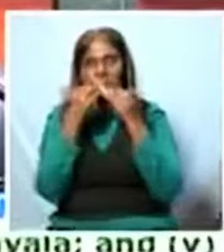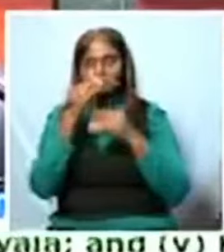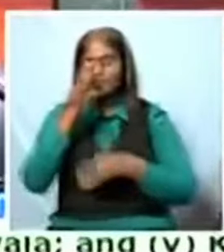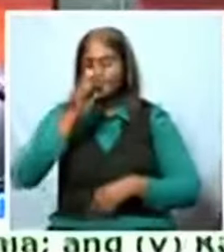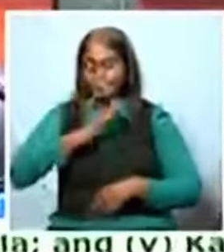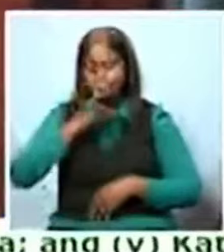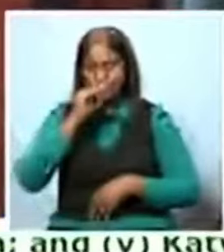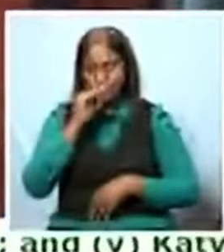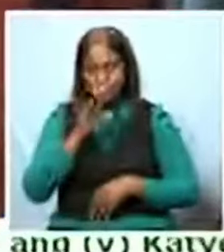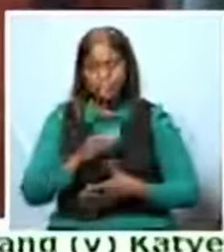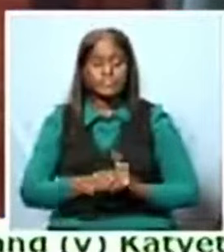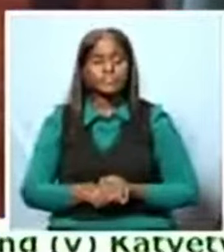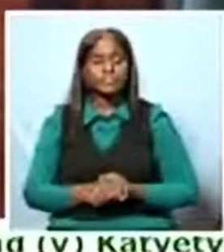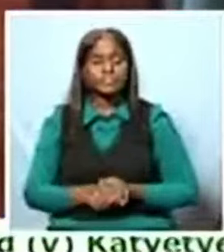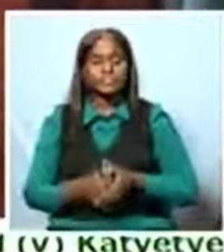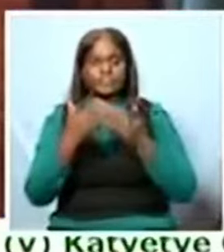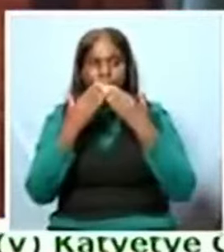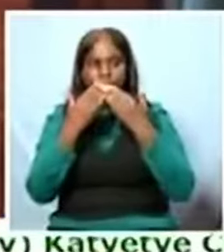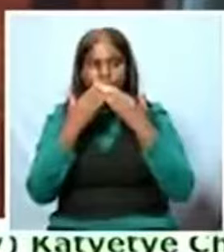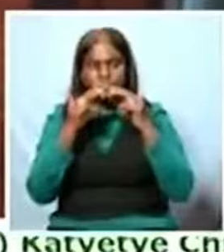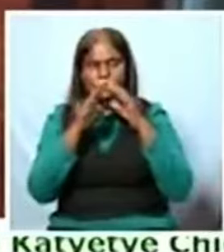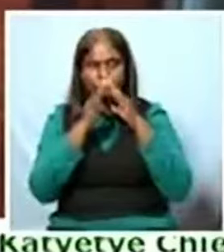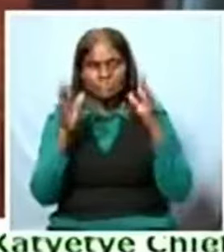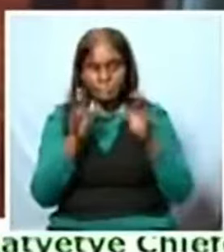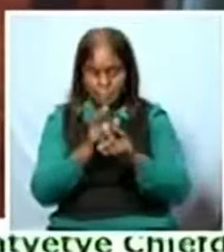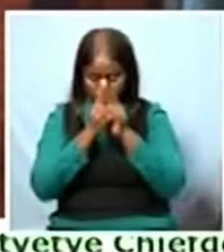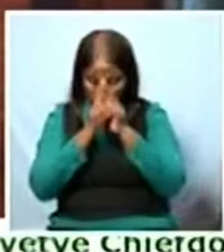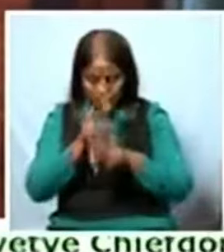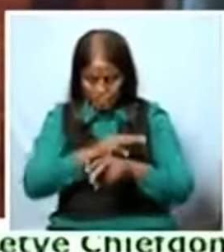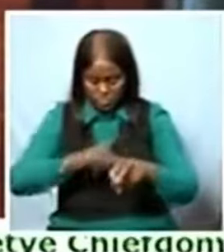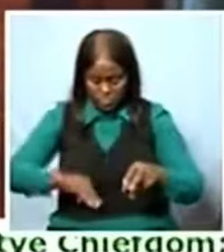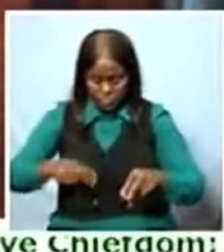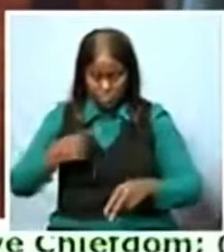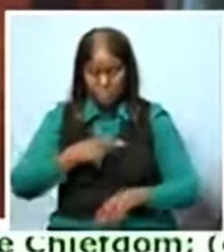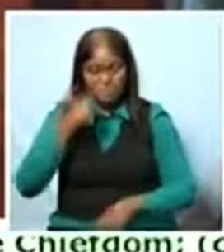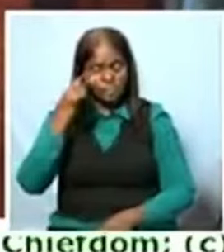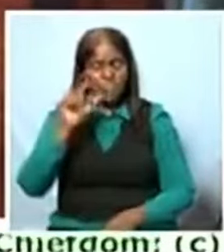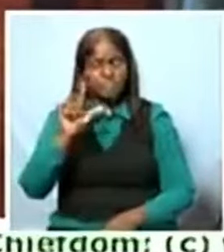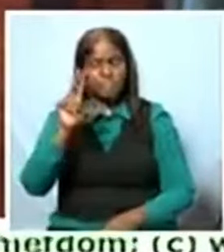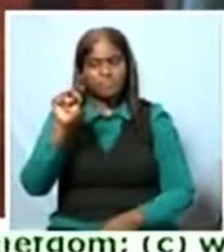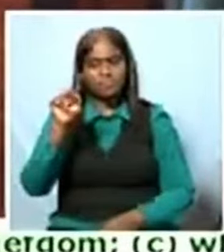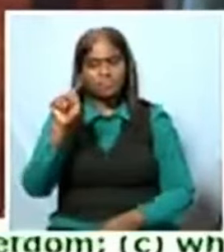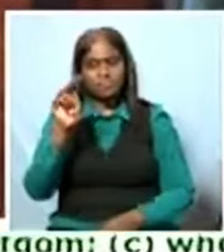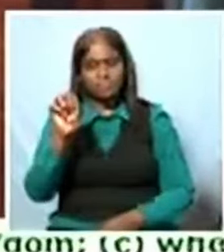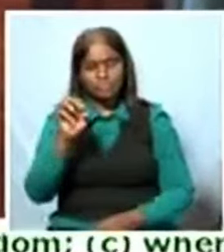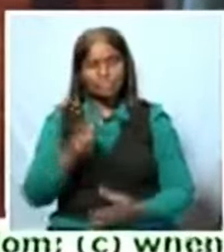Speaker. Thank you very much. The Honorable Member for Lunte.